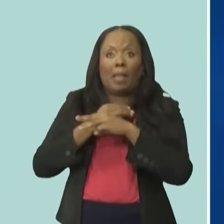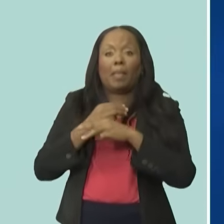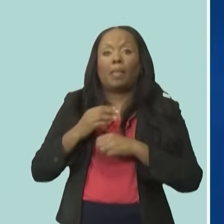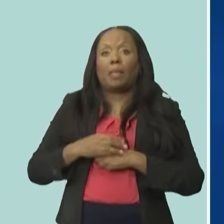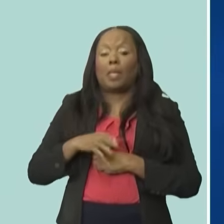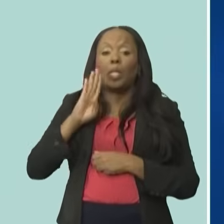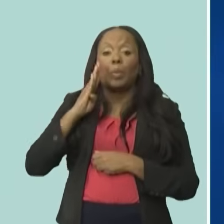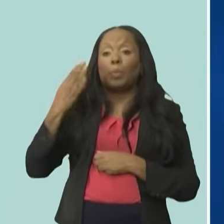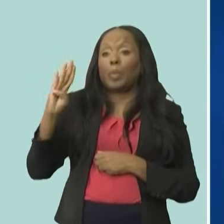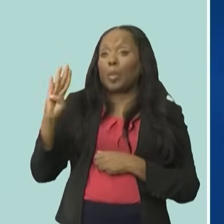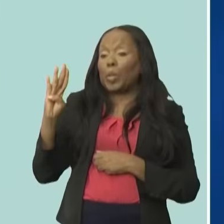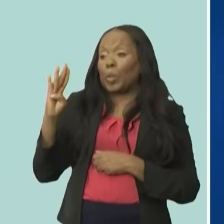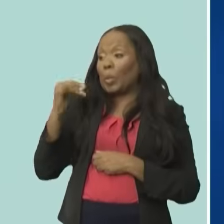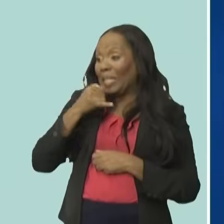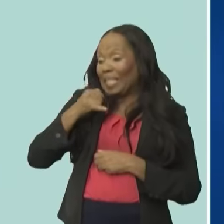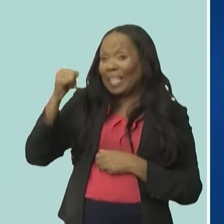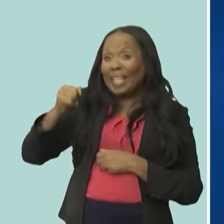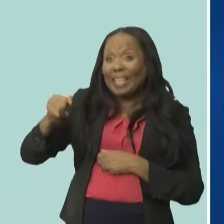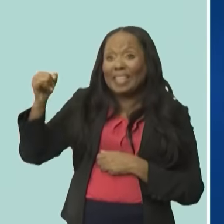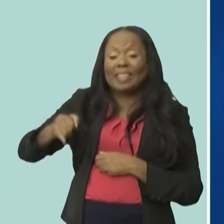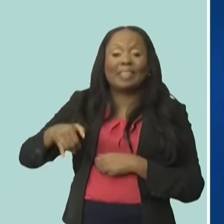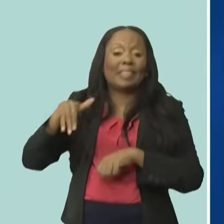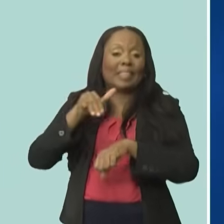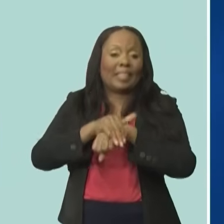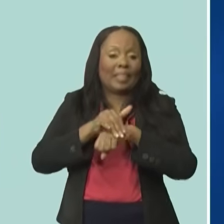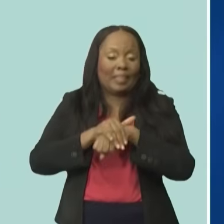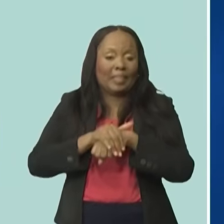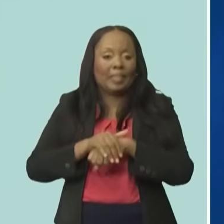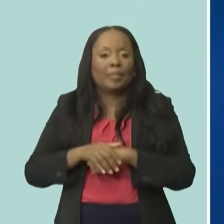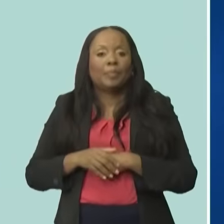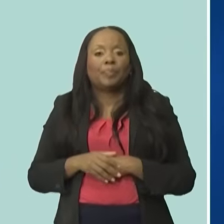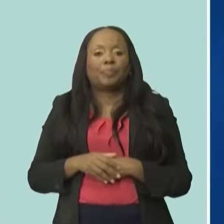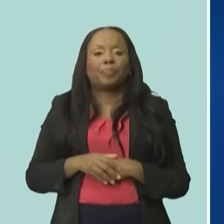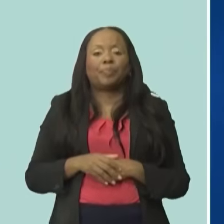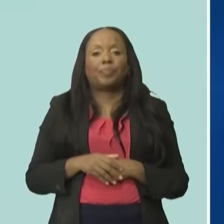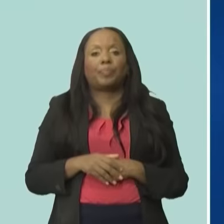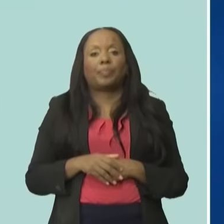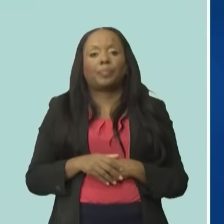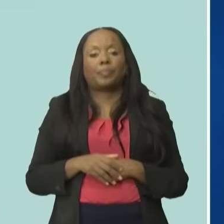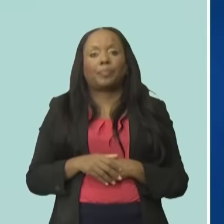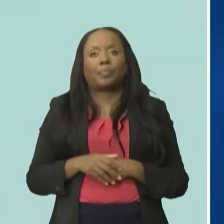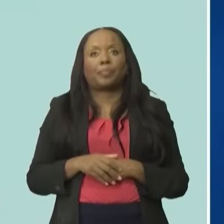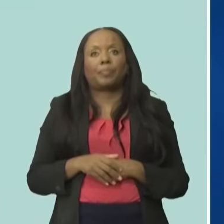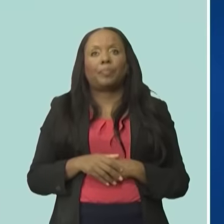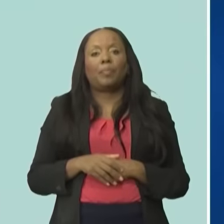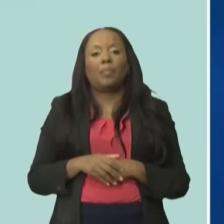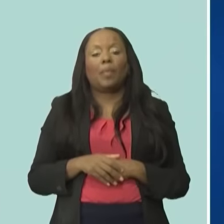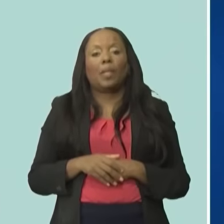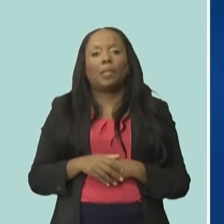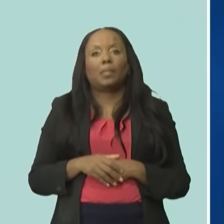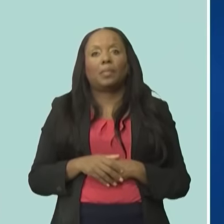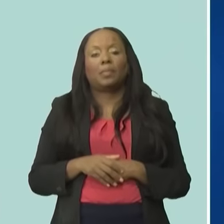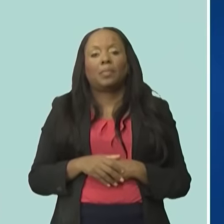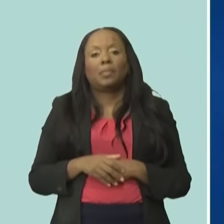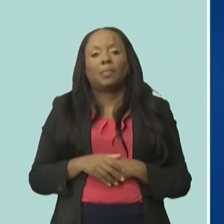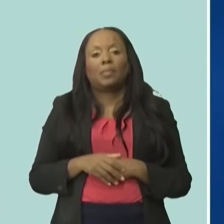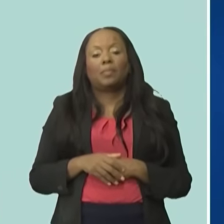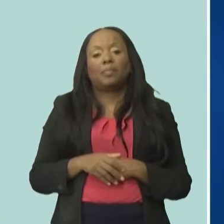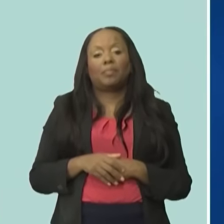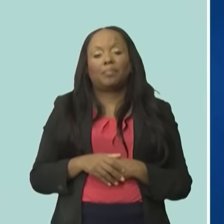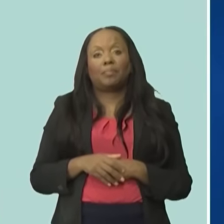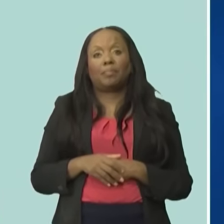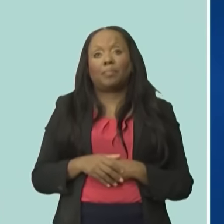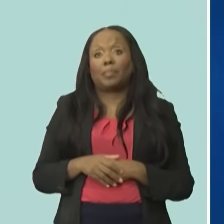and the blue line represents the English. And you can see that there are a lot less